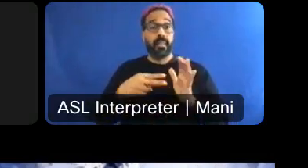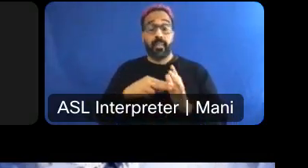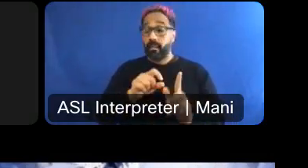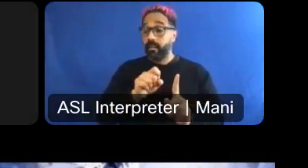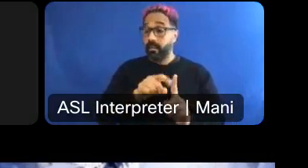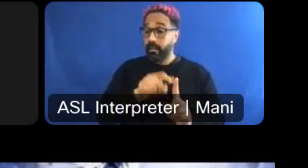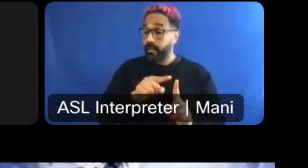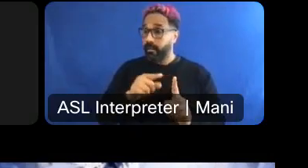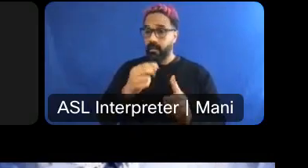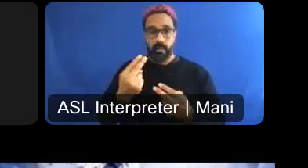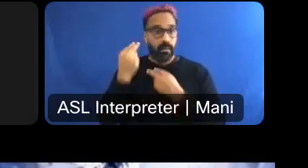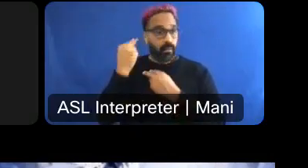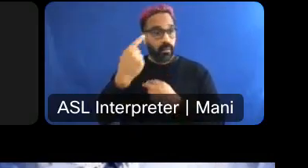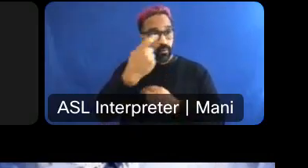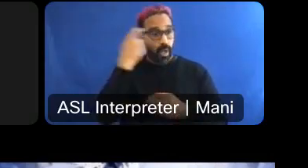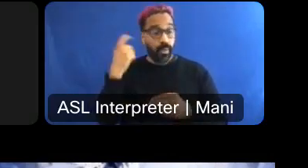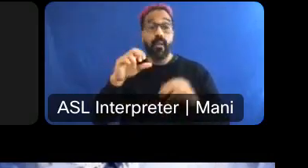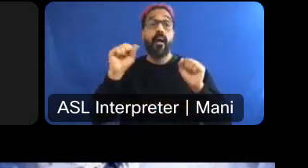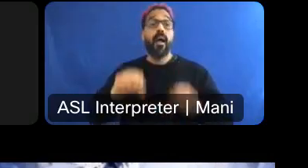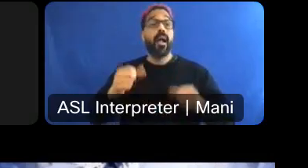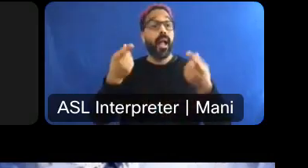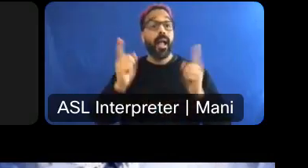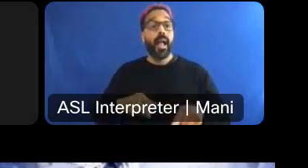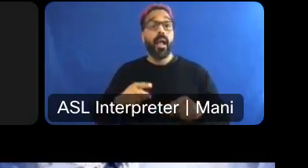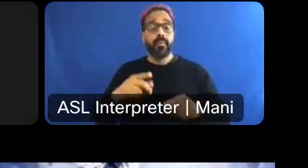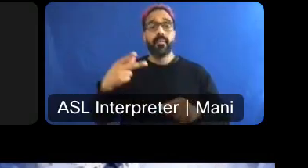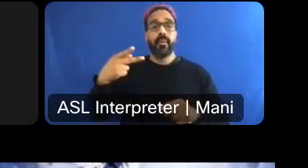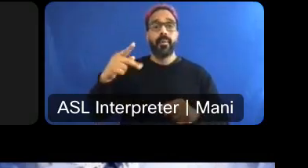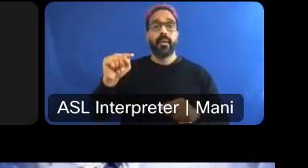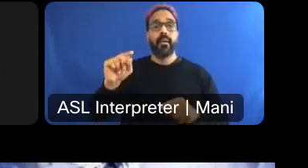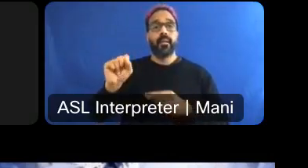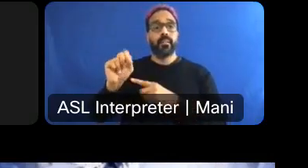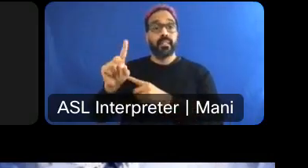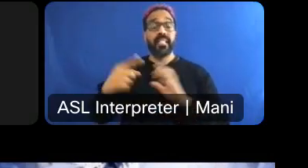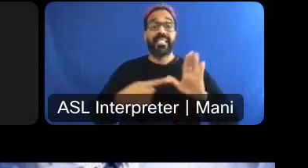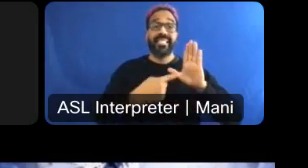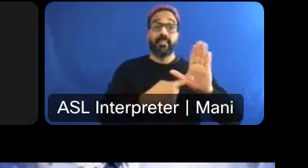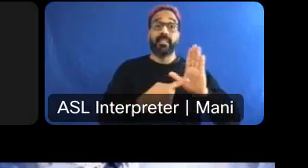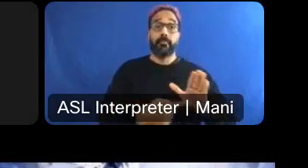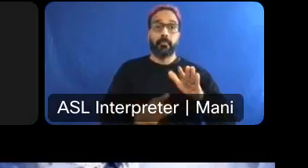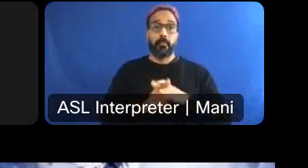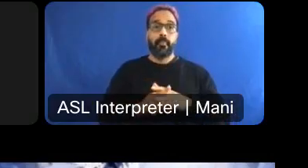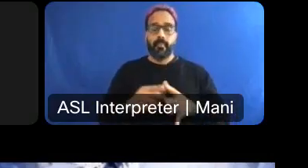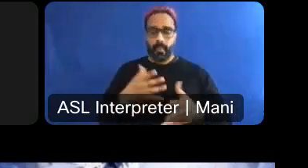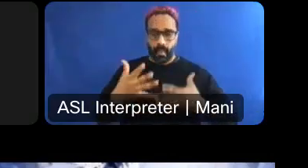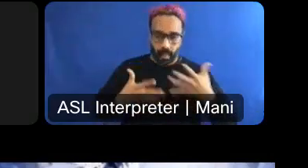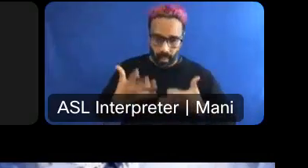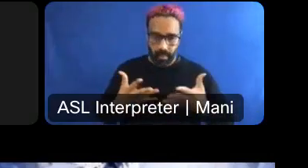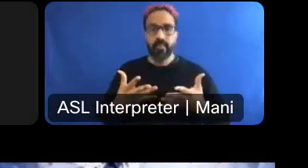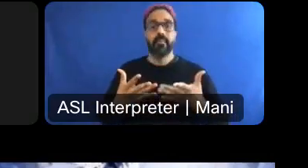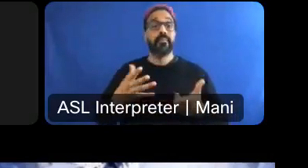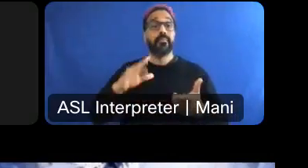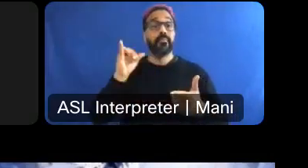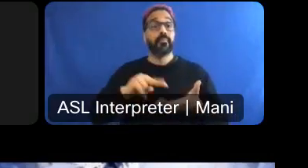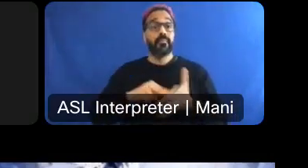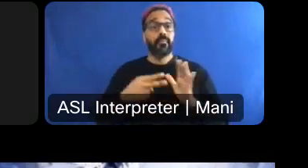can experience a symptom of post-traumatic stress disorder or PTSD, making it difficult to